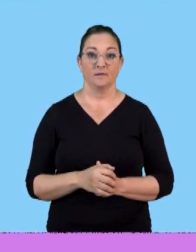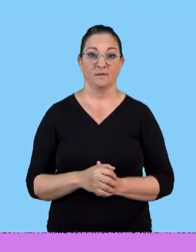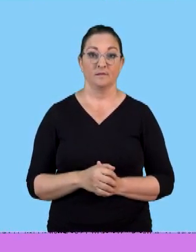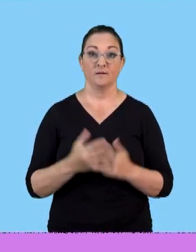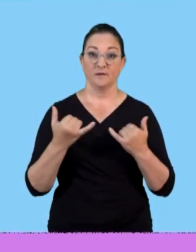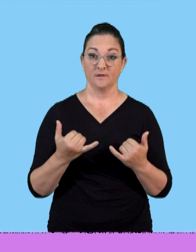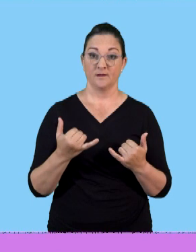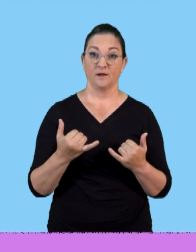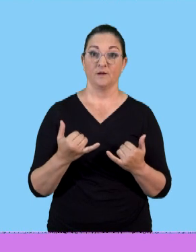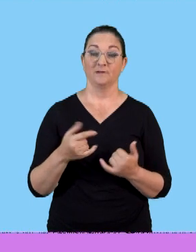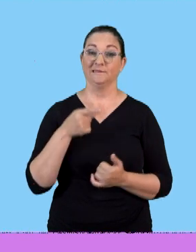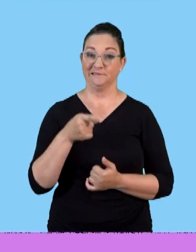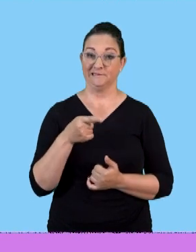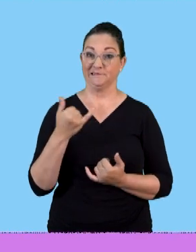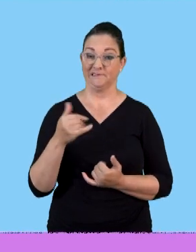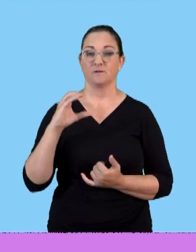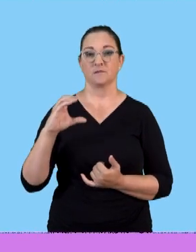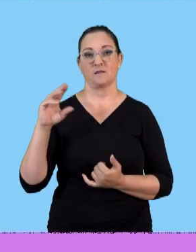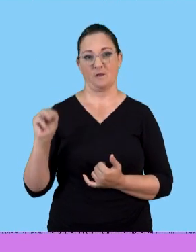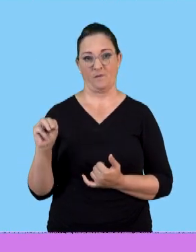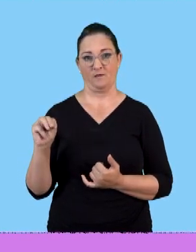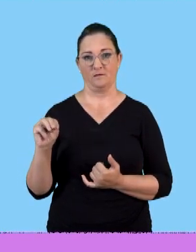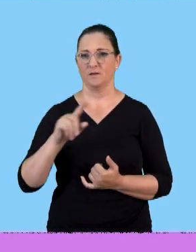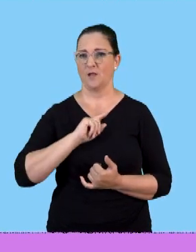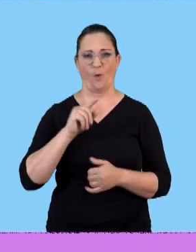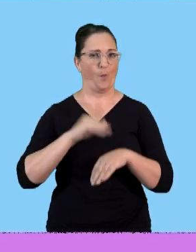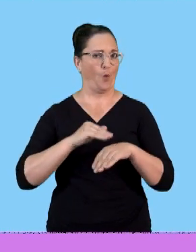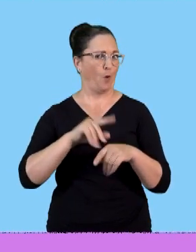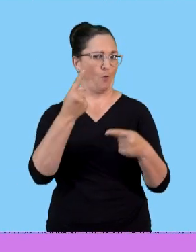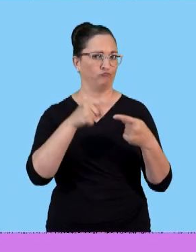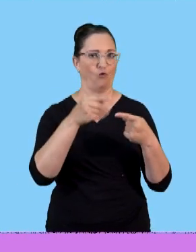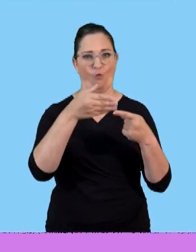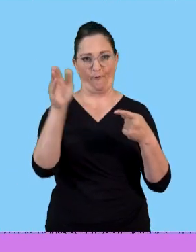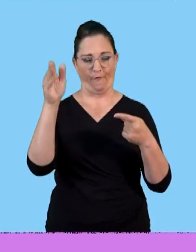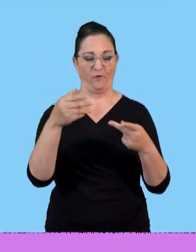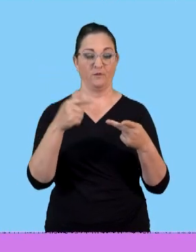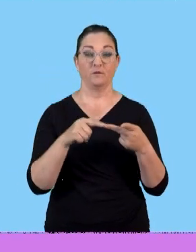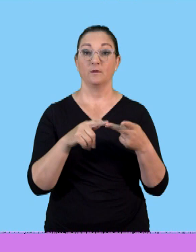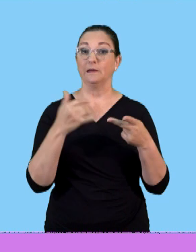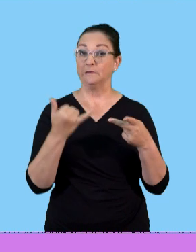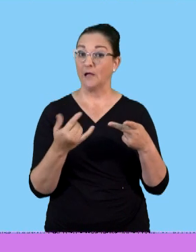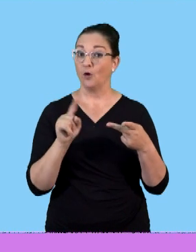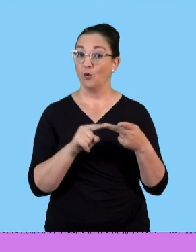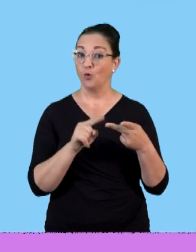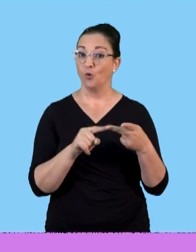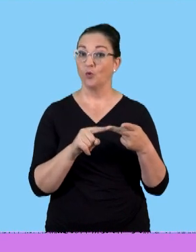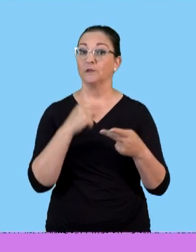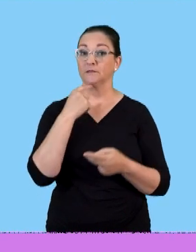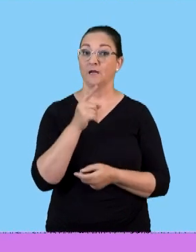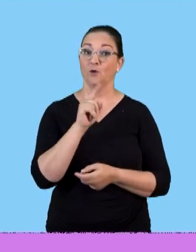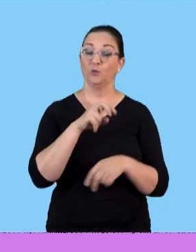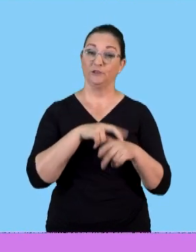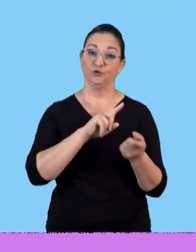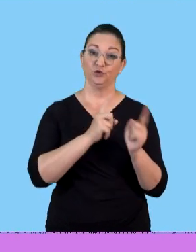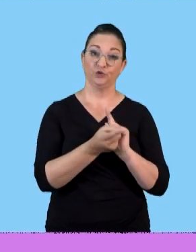Right? And this is now also centimeters. So I got rid of the first problem. So now I just need to make sure I get 1 on